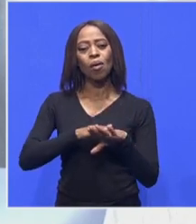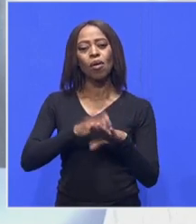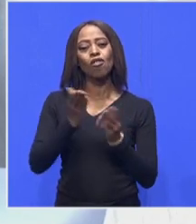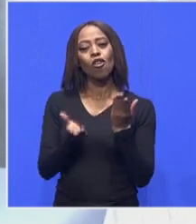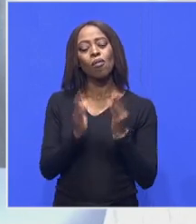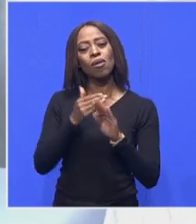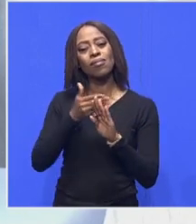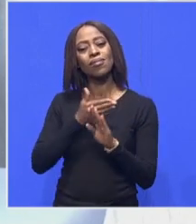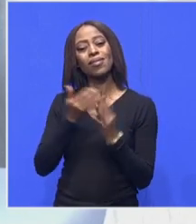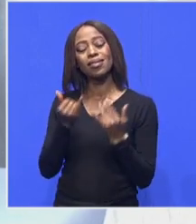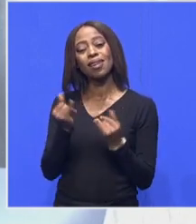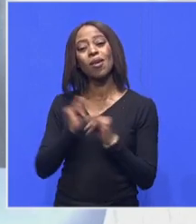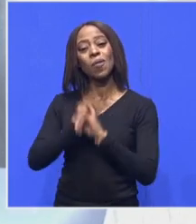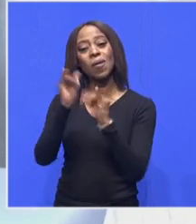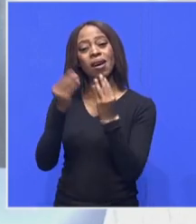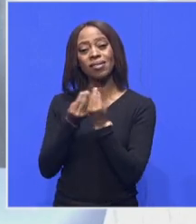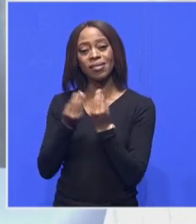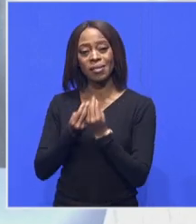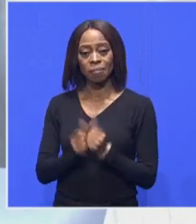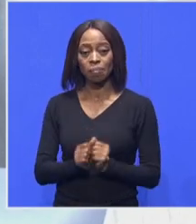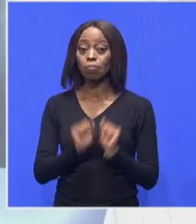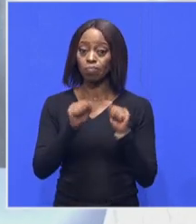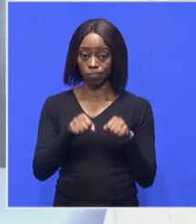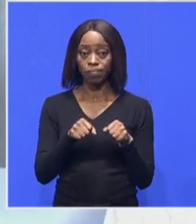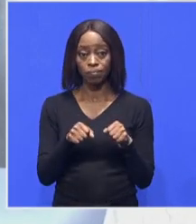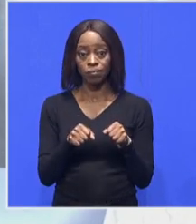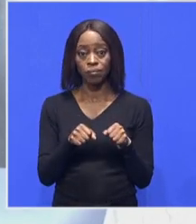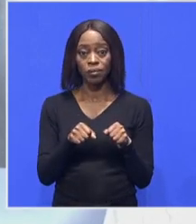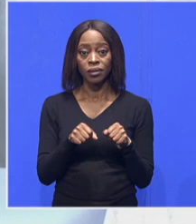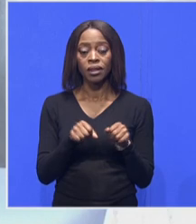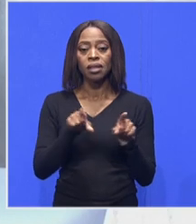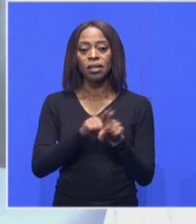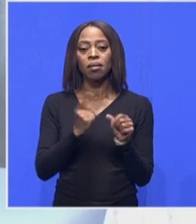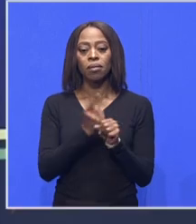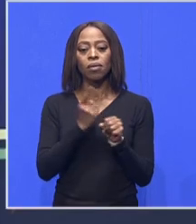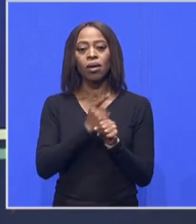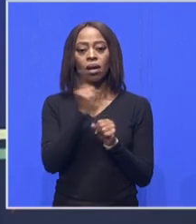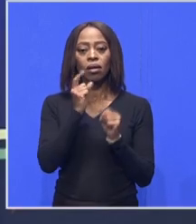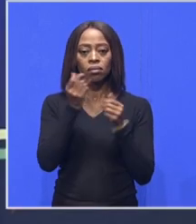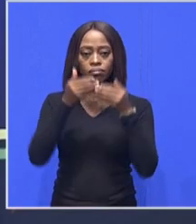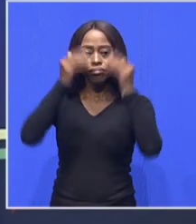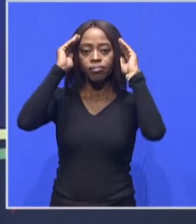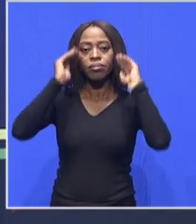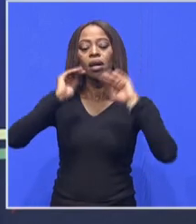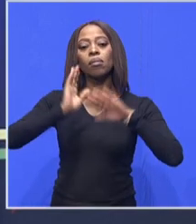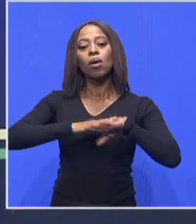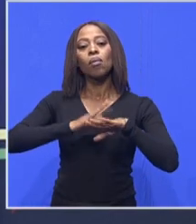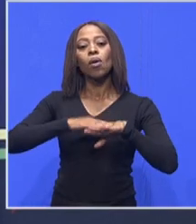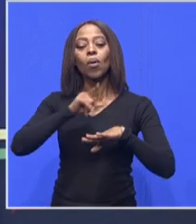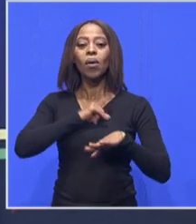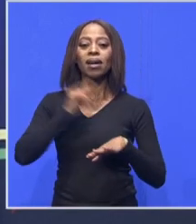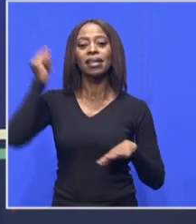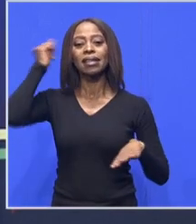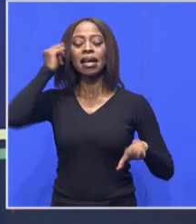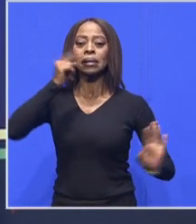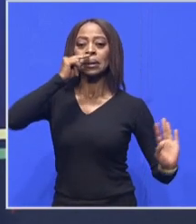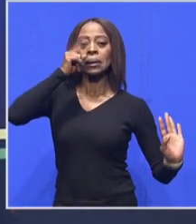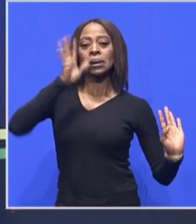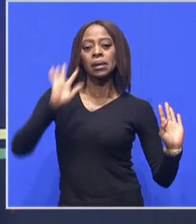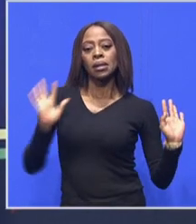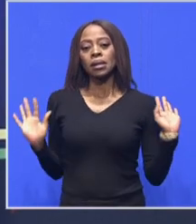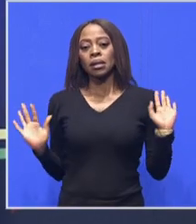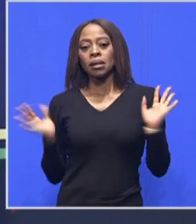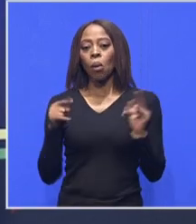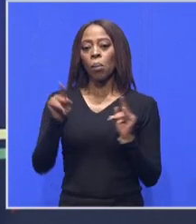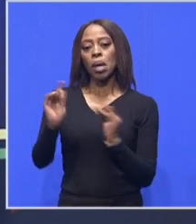takes things to another level. Absolutely, and I think it should awaken the middle class away from its elitist thinking that they live in a